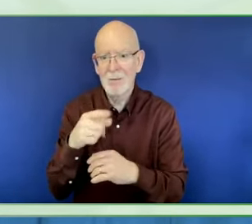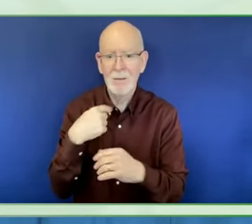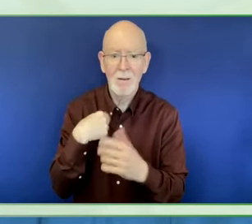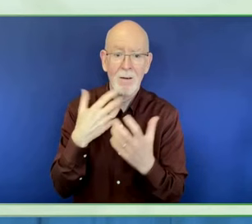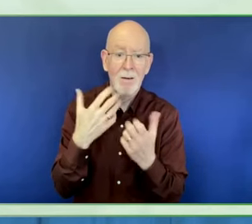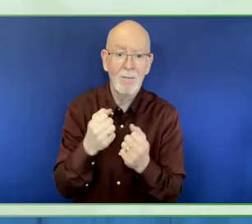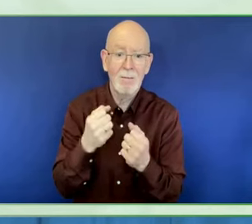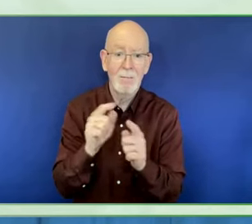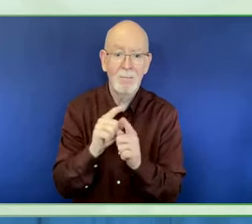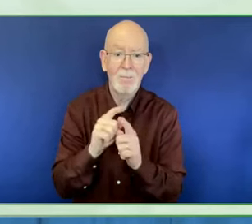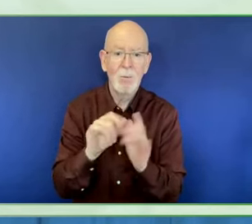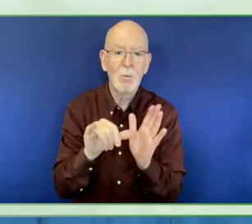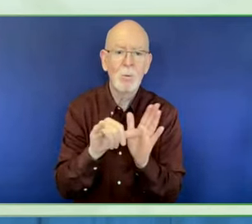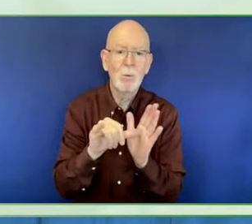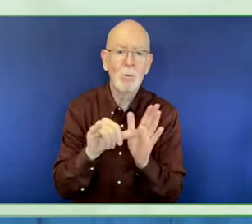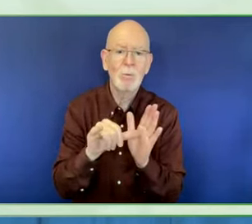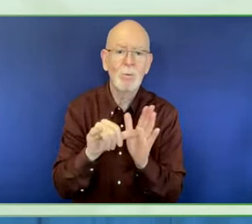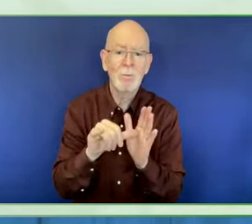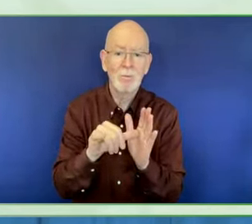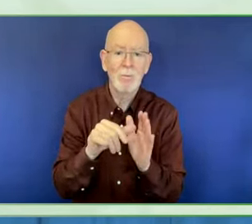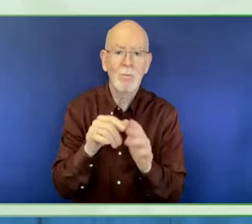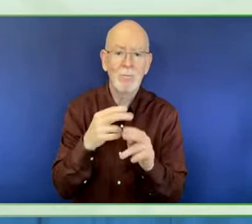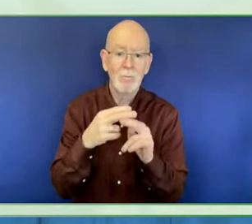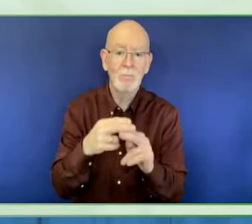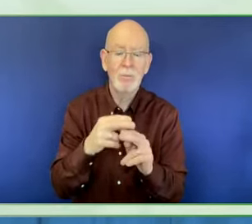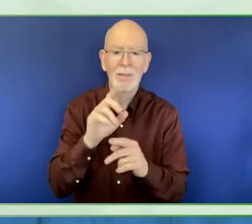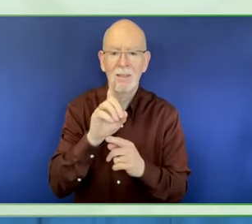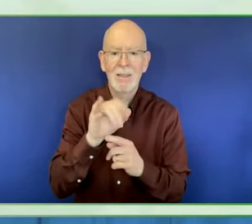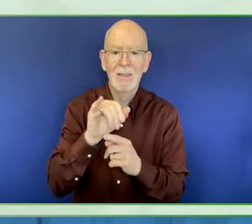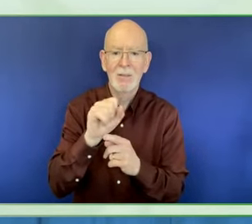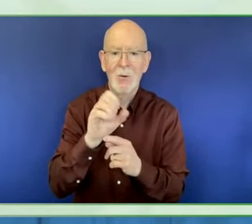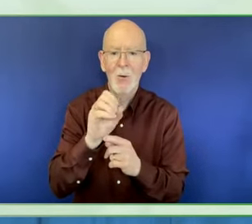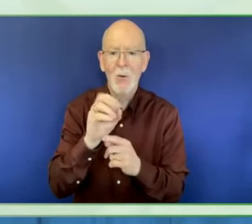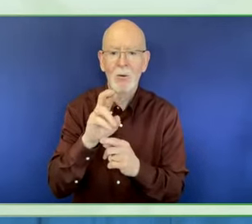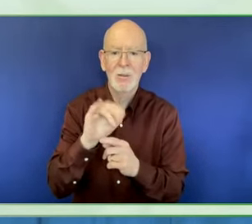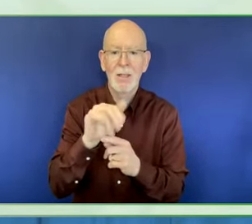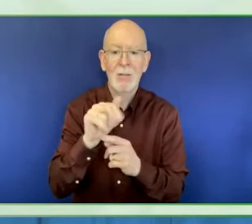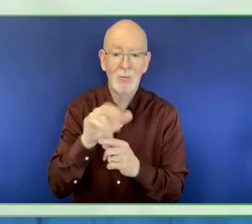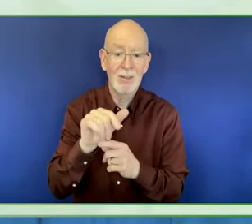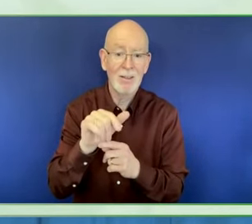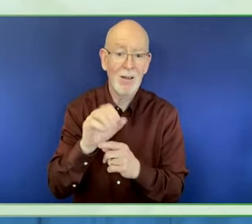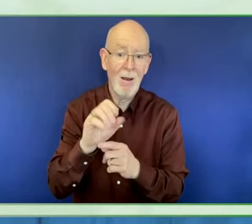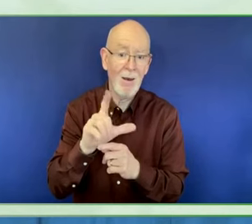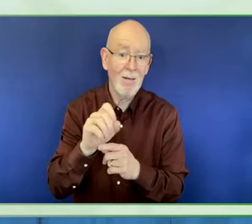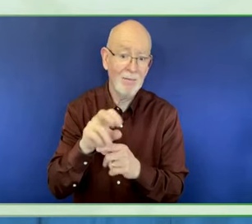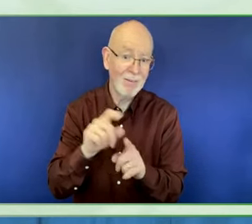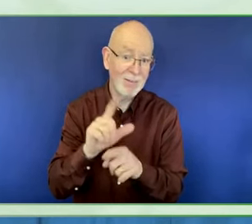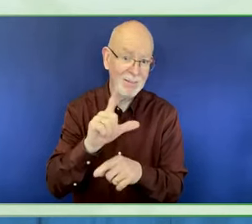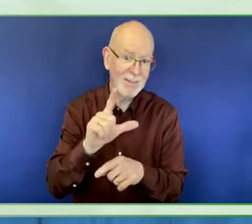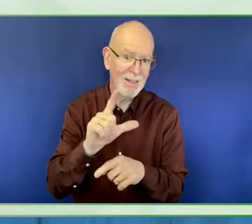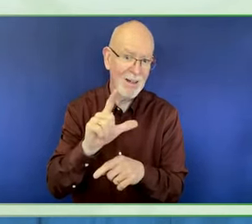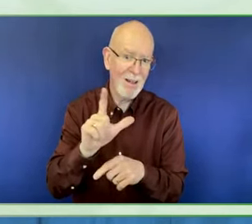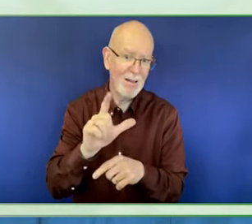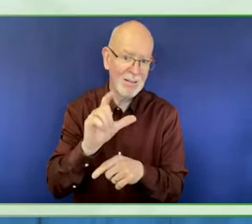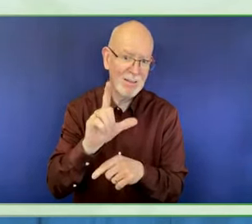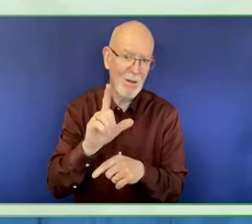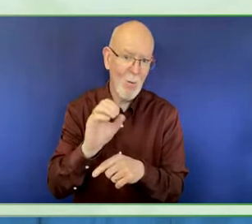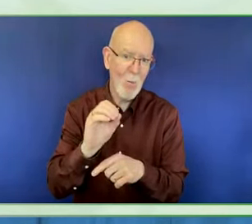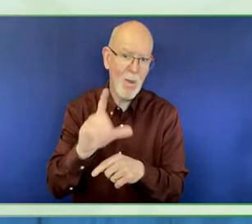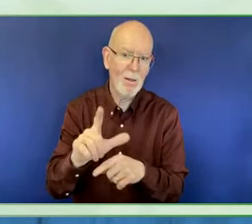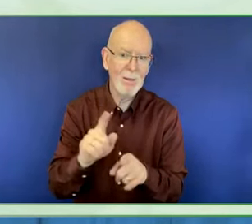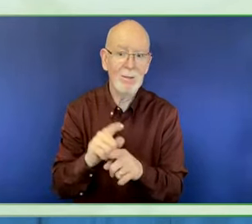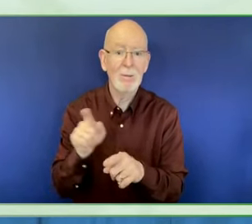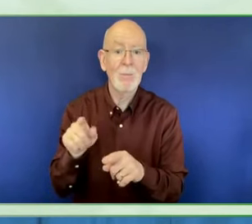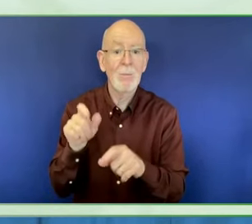table. And we shared a quote from one of the participants. Crafting paper flowers was a great way